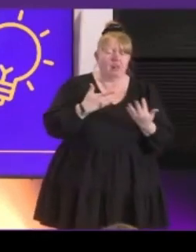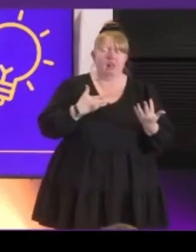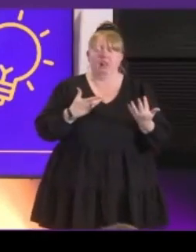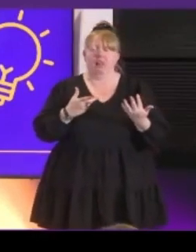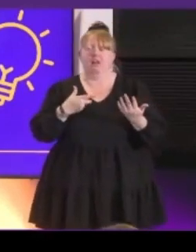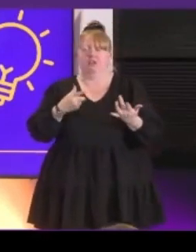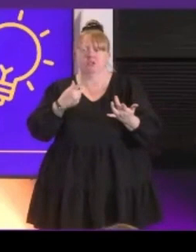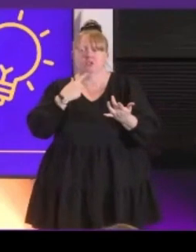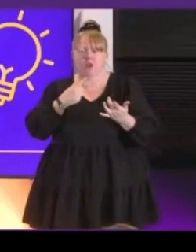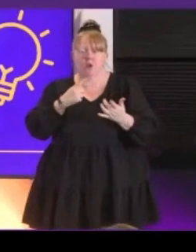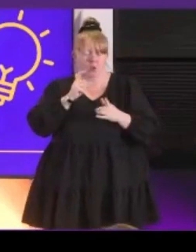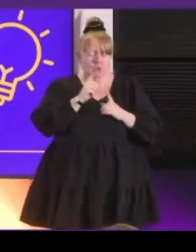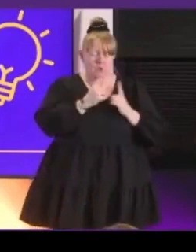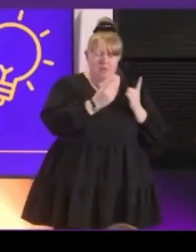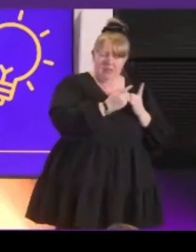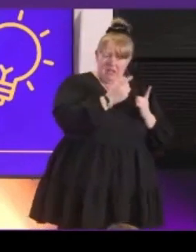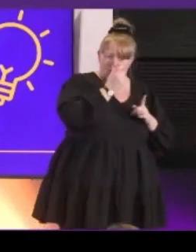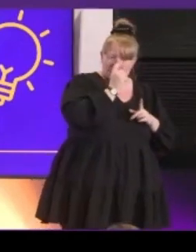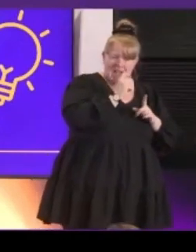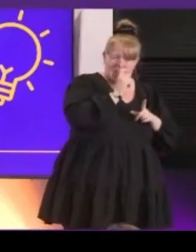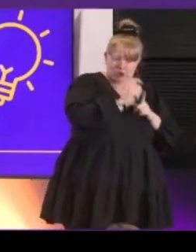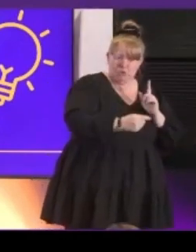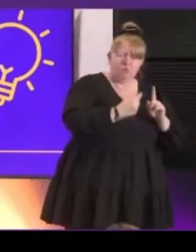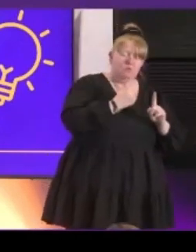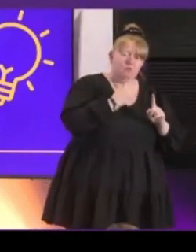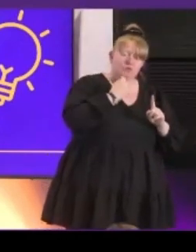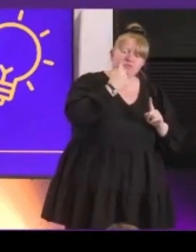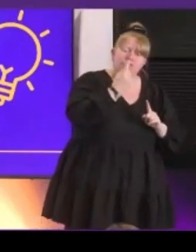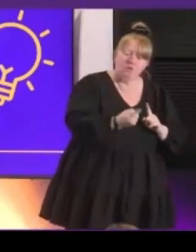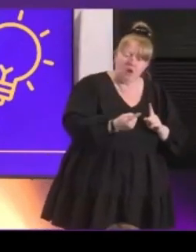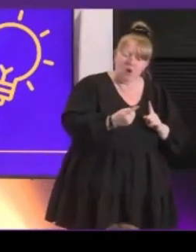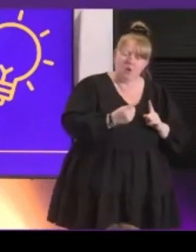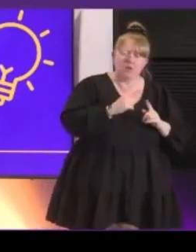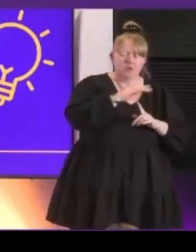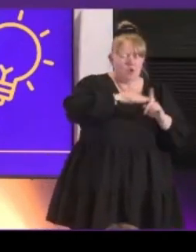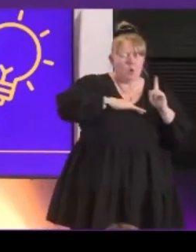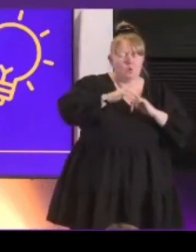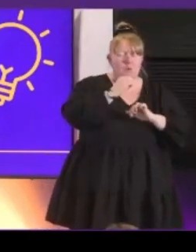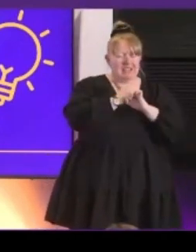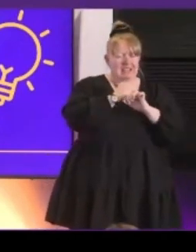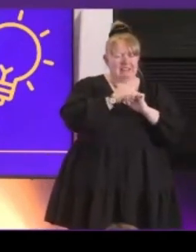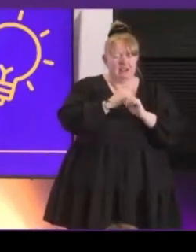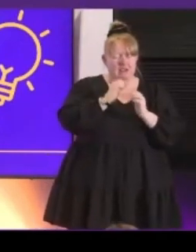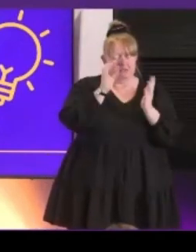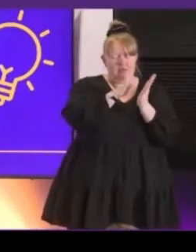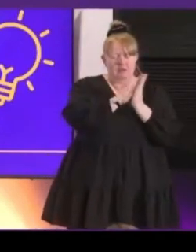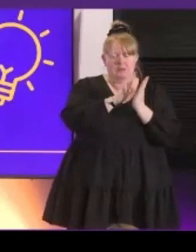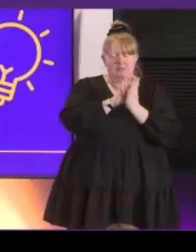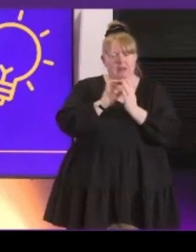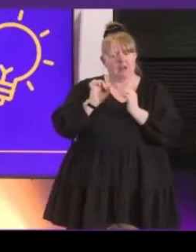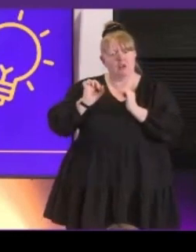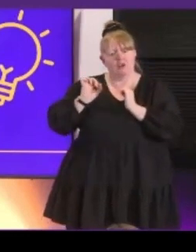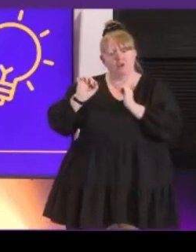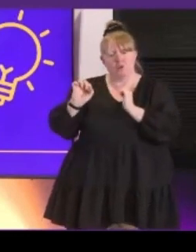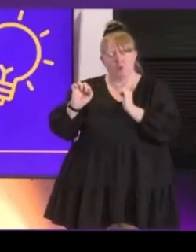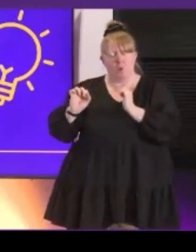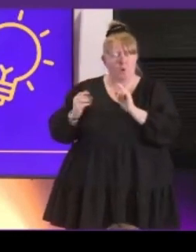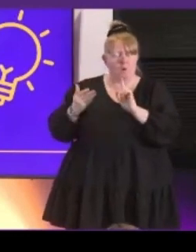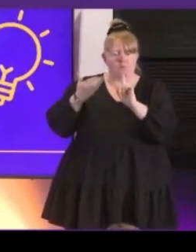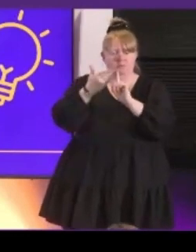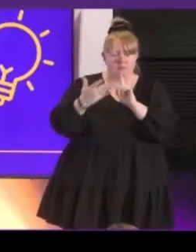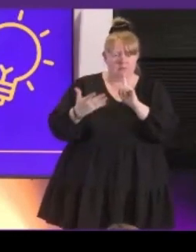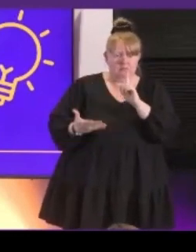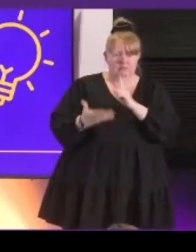the thing you can do tomorrow, social media post, but your long-term vision in your organization is the most accessible events in the world as an